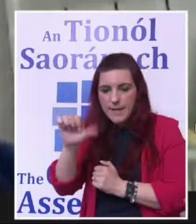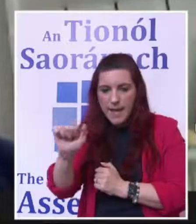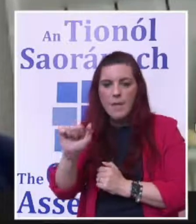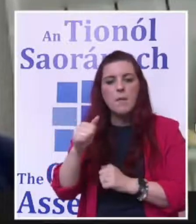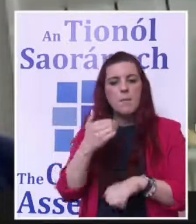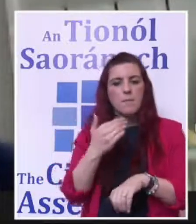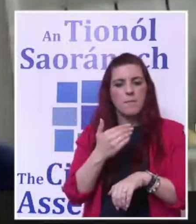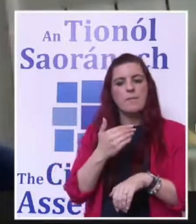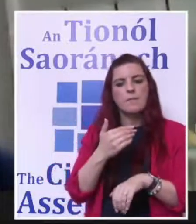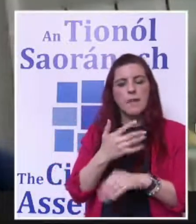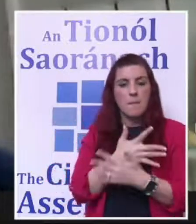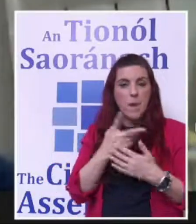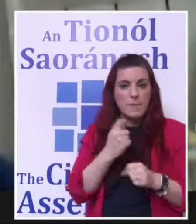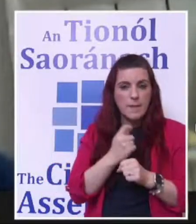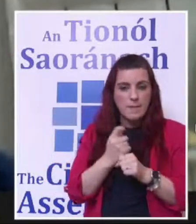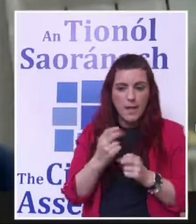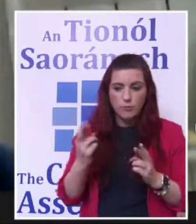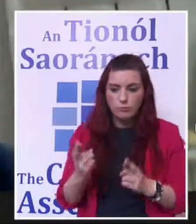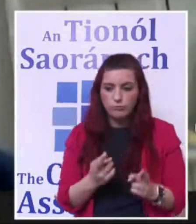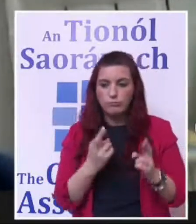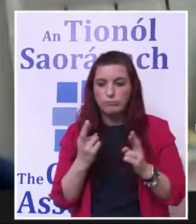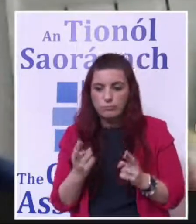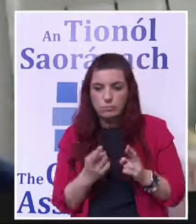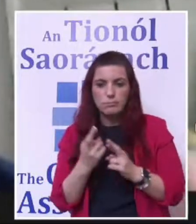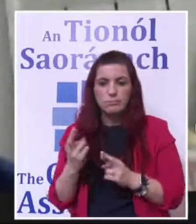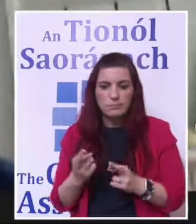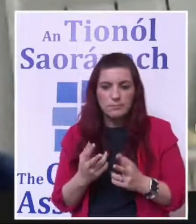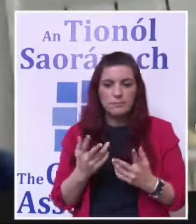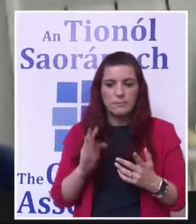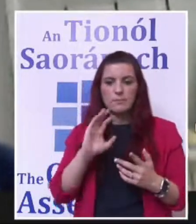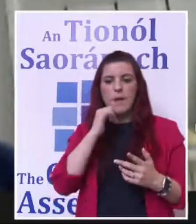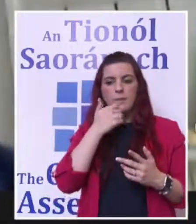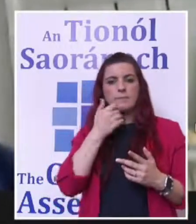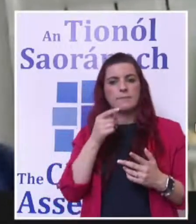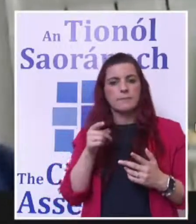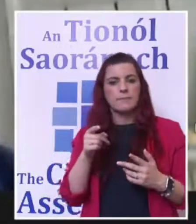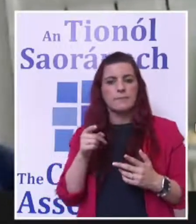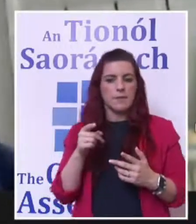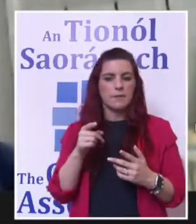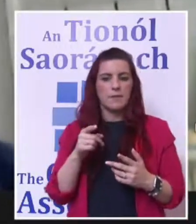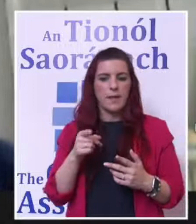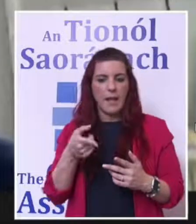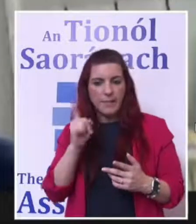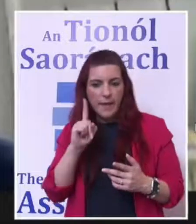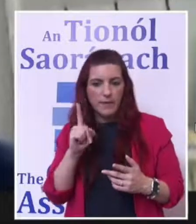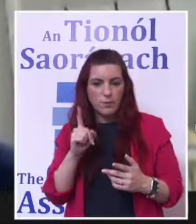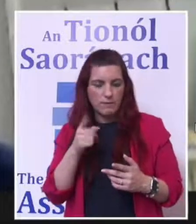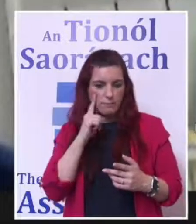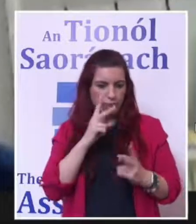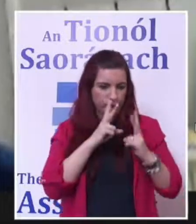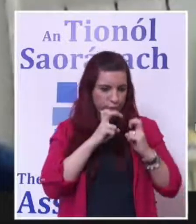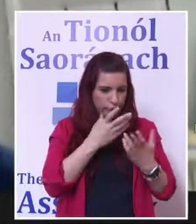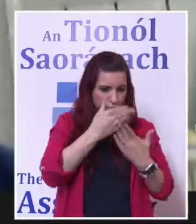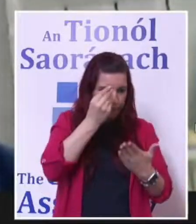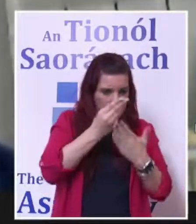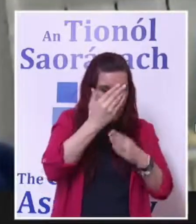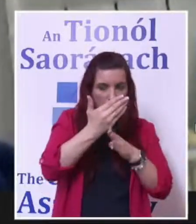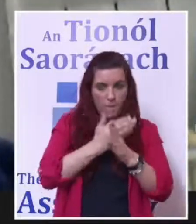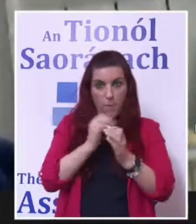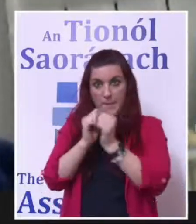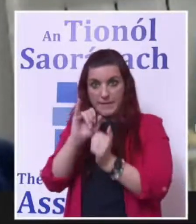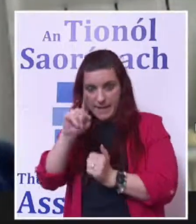these companies don't just roll up to the IDA and say, hey, we have $1 billion to spend. They do their homework before they meet up